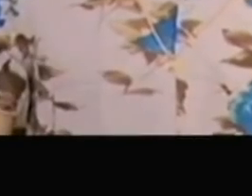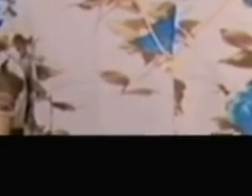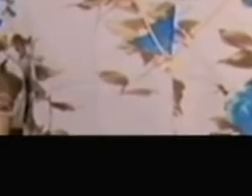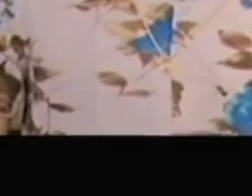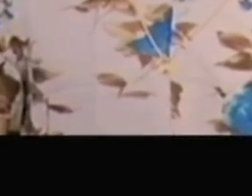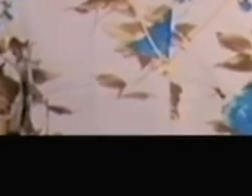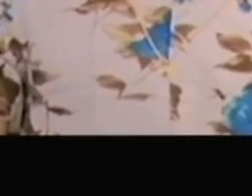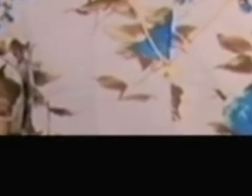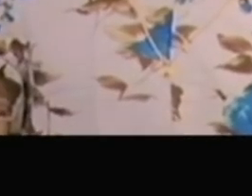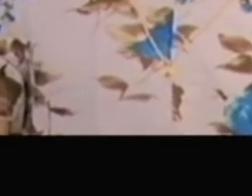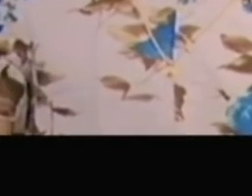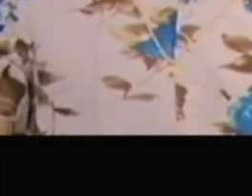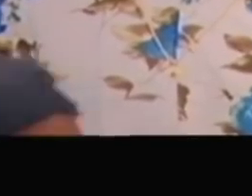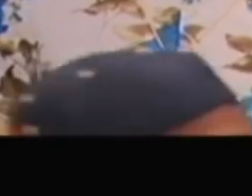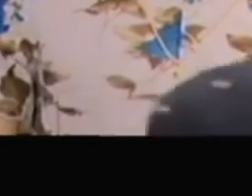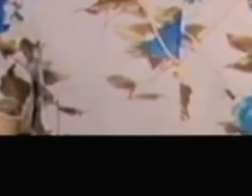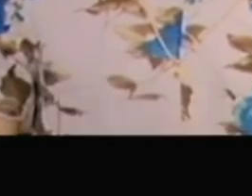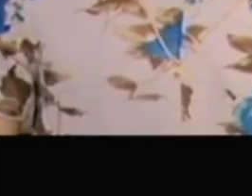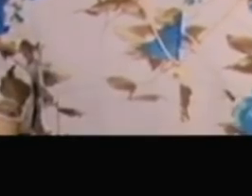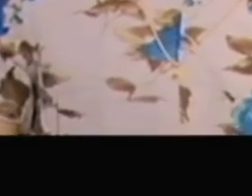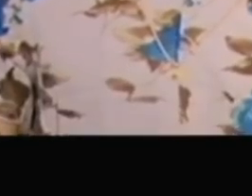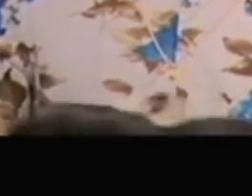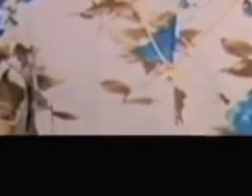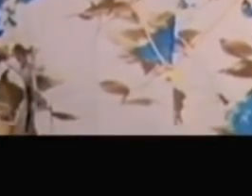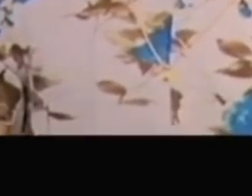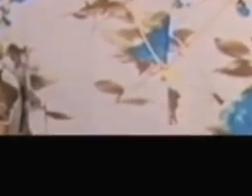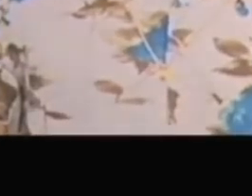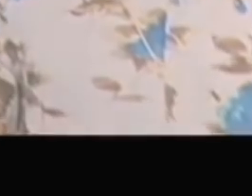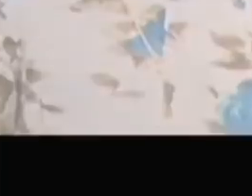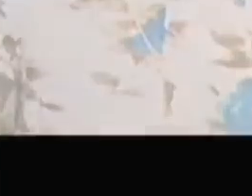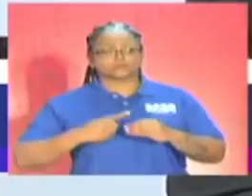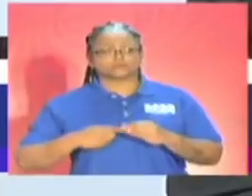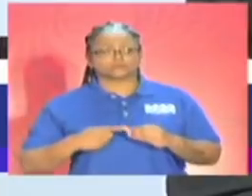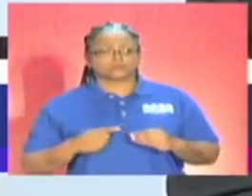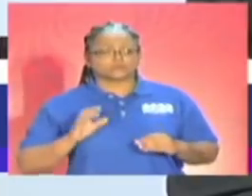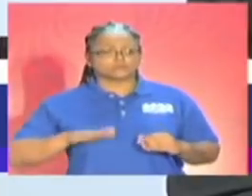at a disadvantage if they have to go to school and they have to get the vaccine.